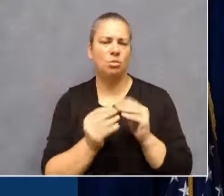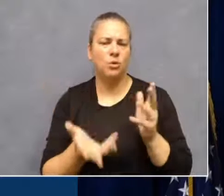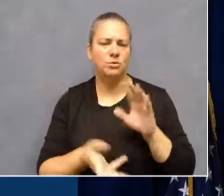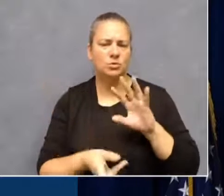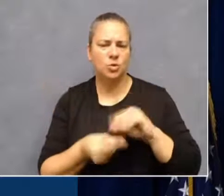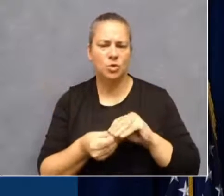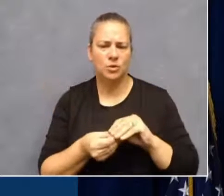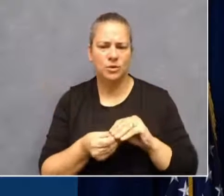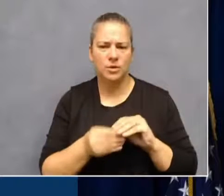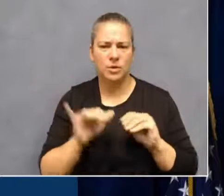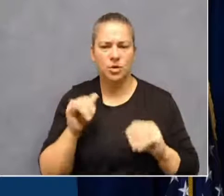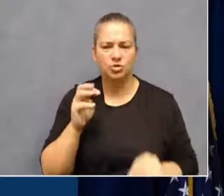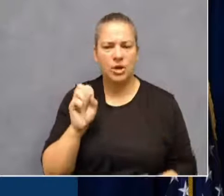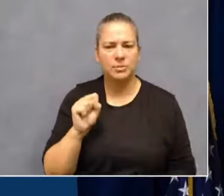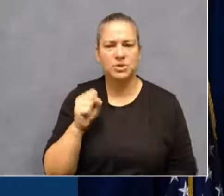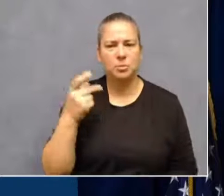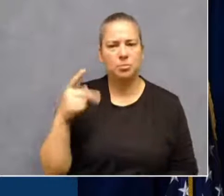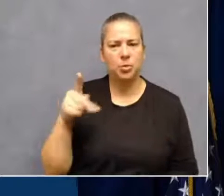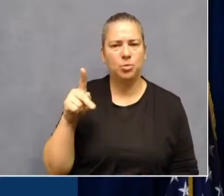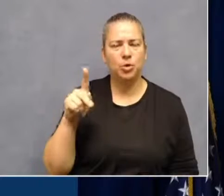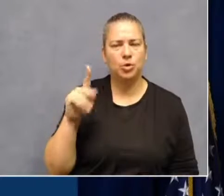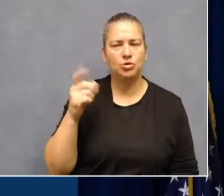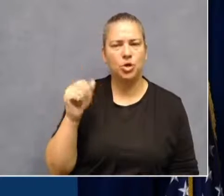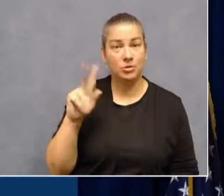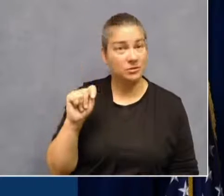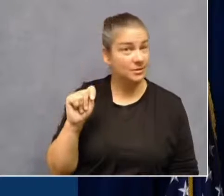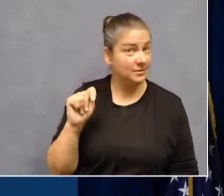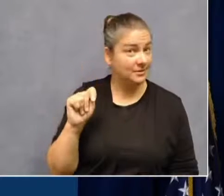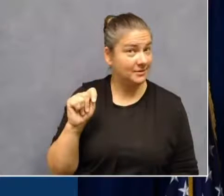James, that's the purple chart.